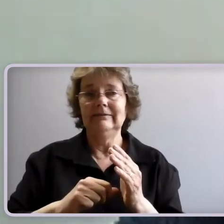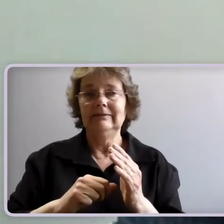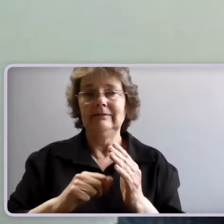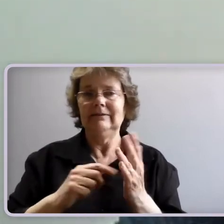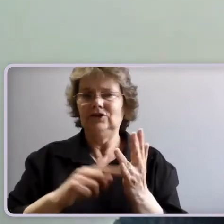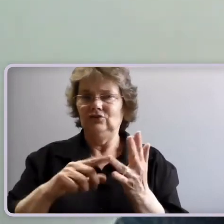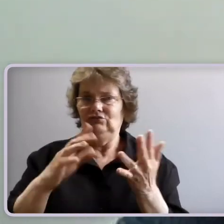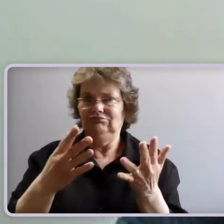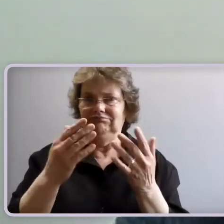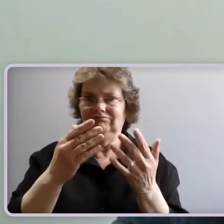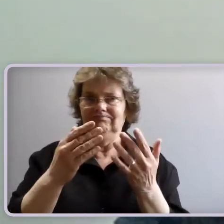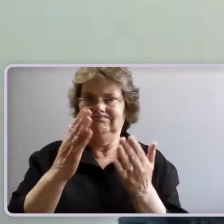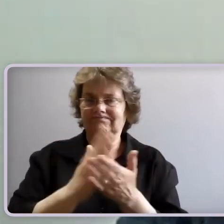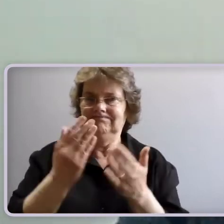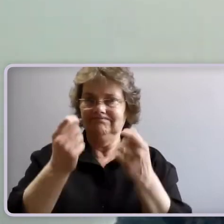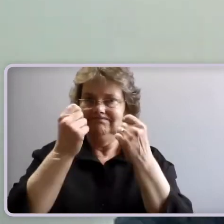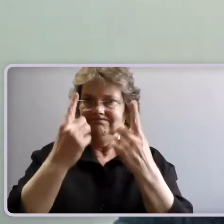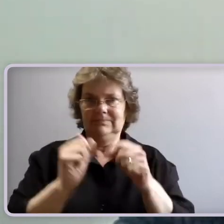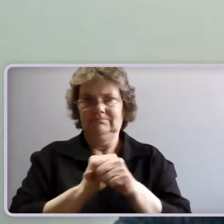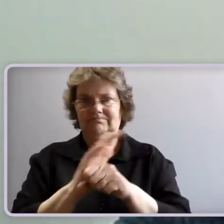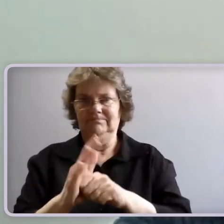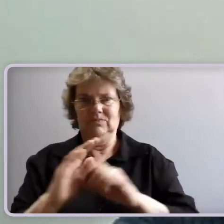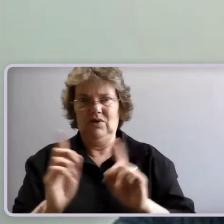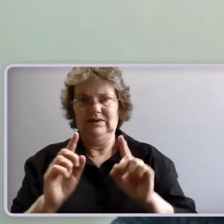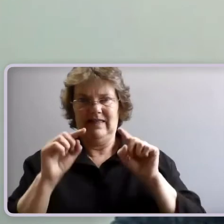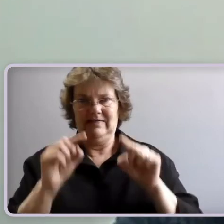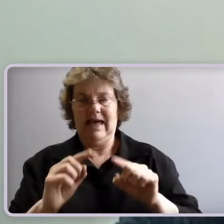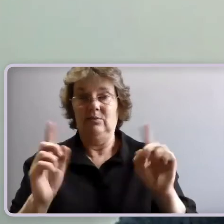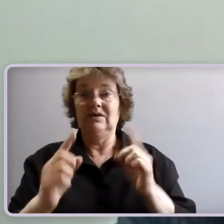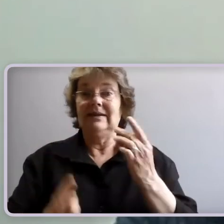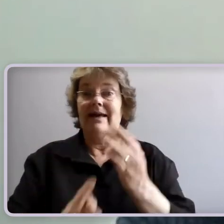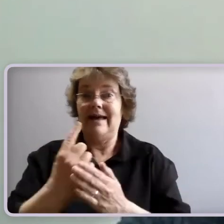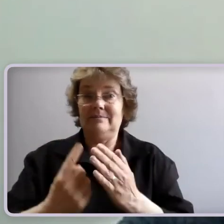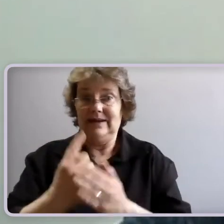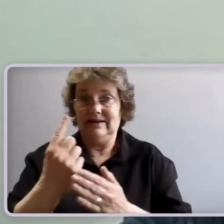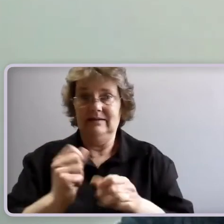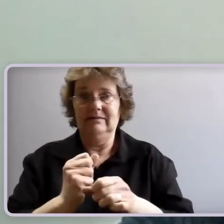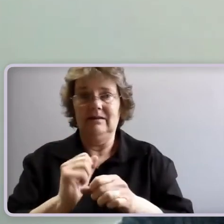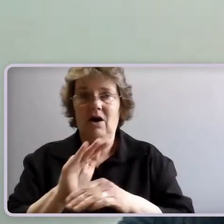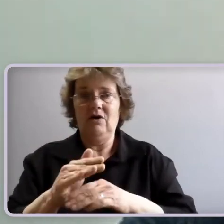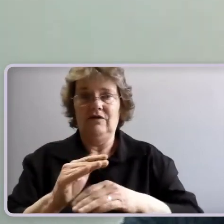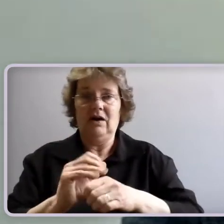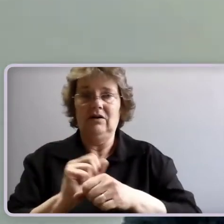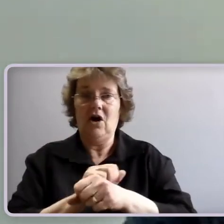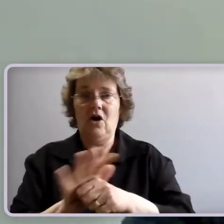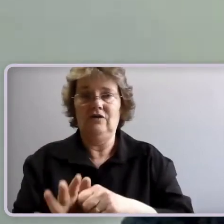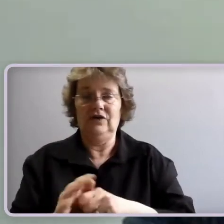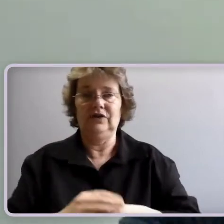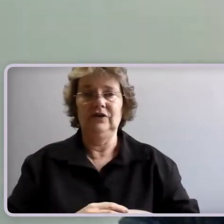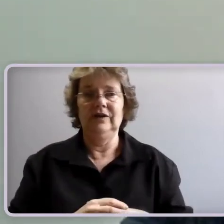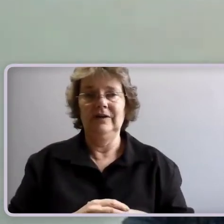is and what's going on, and especially from a project